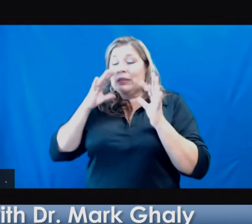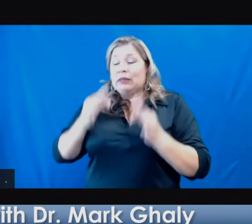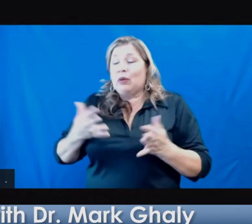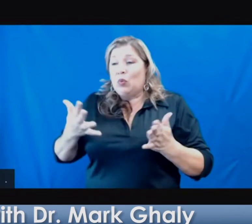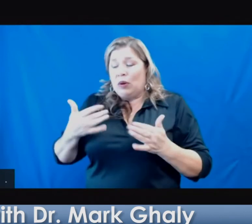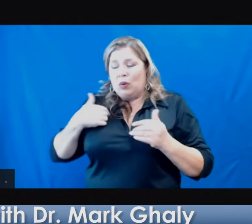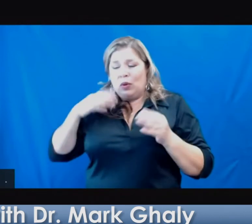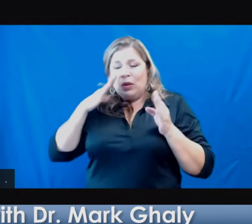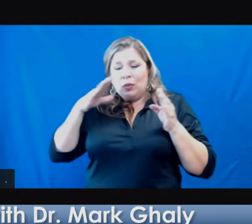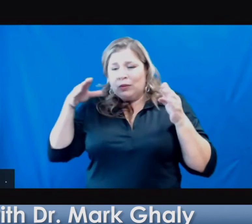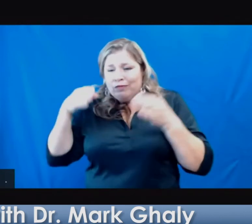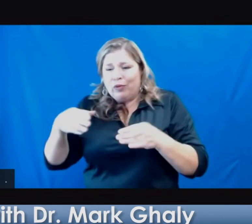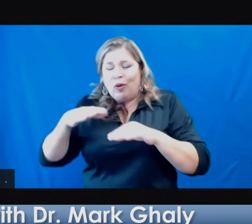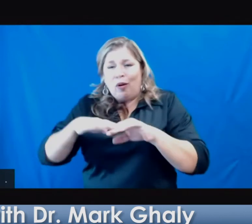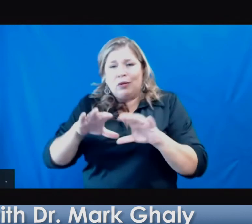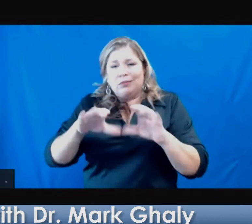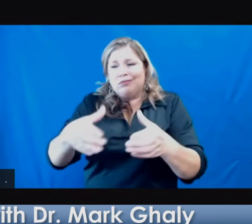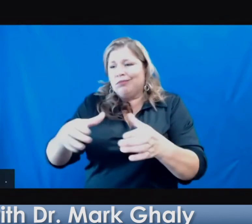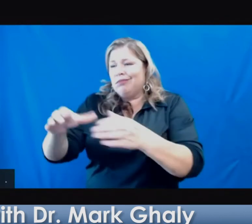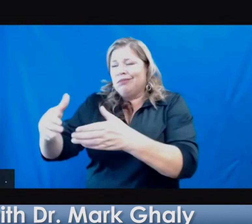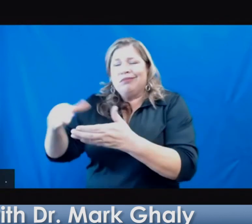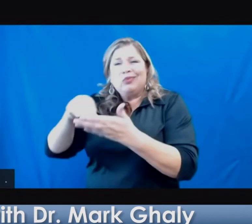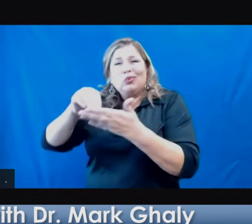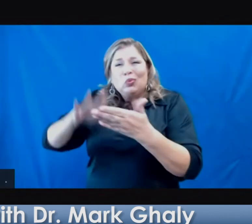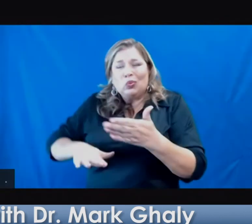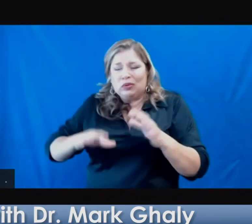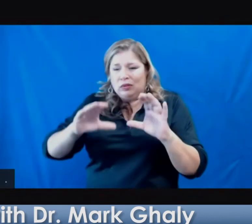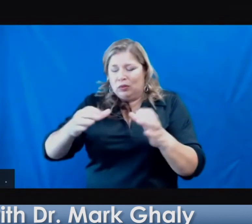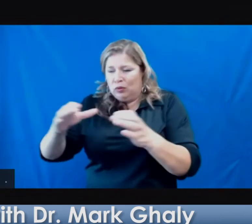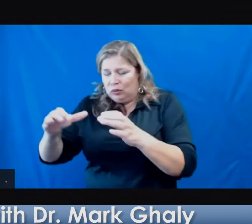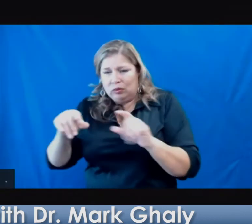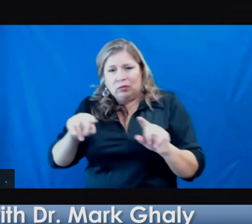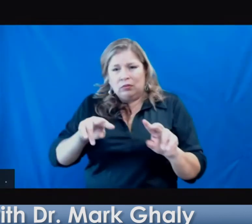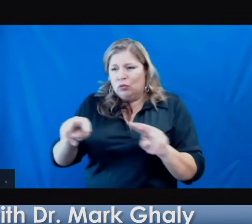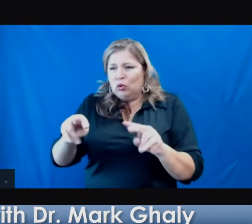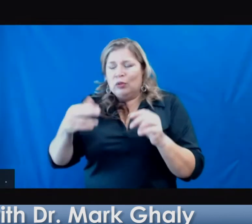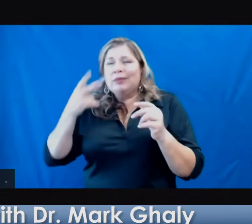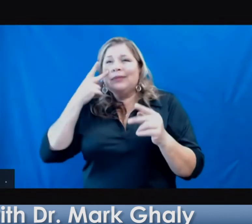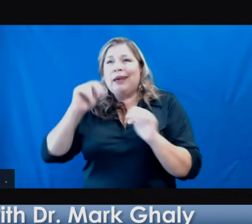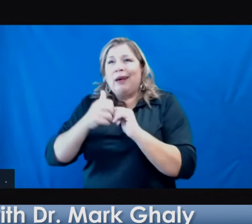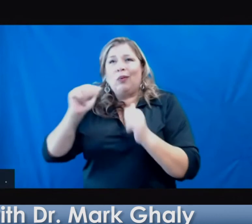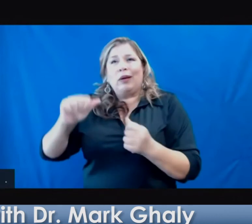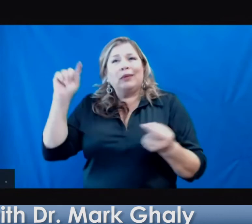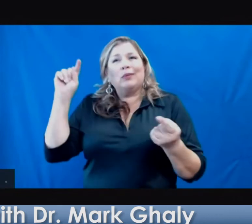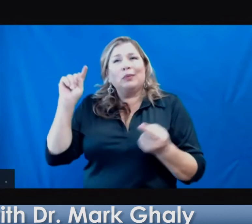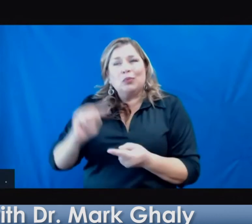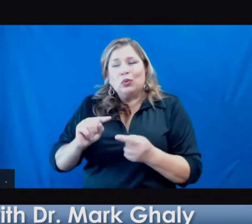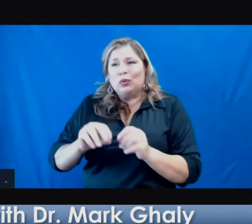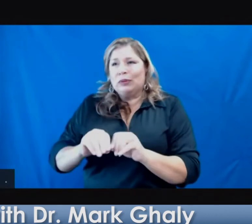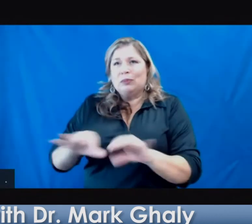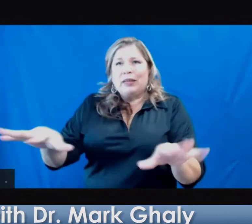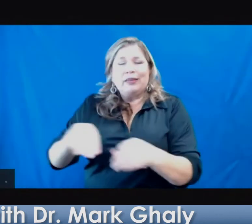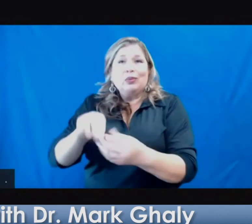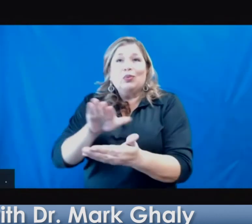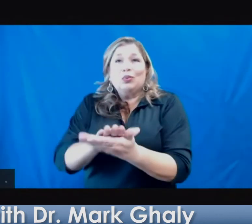around really creating, mitigating opportunities to reduce transmission in schools,